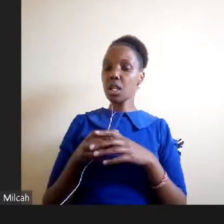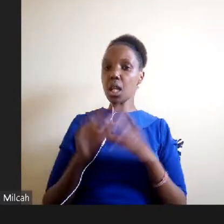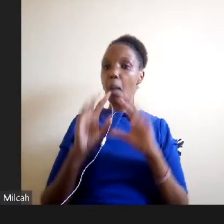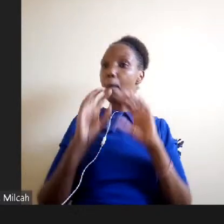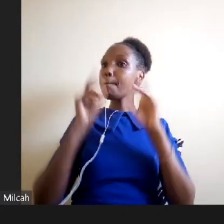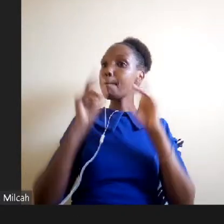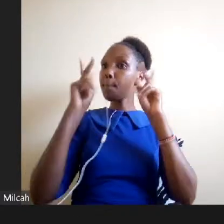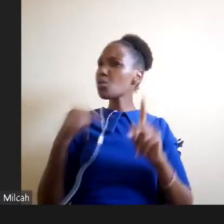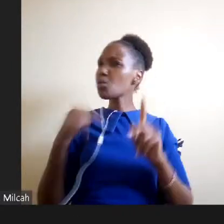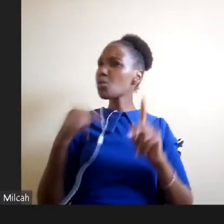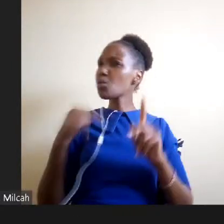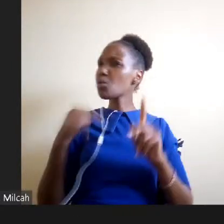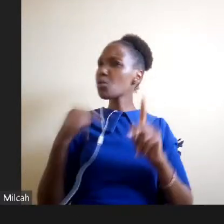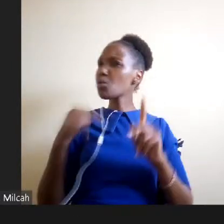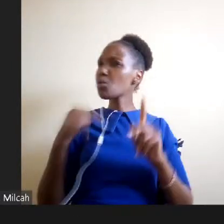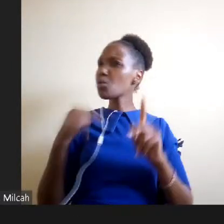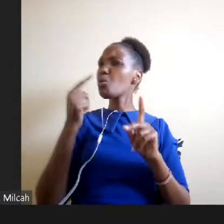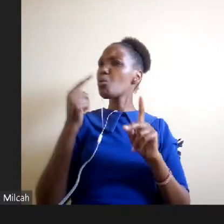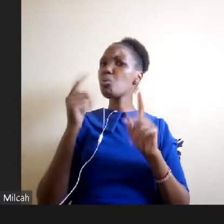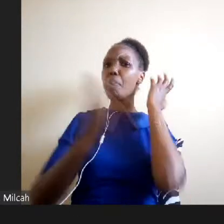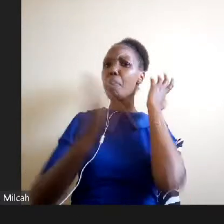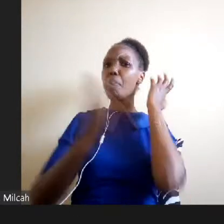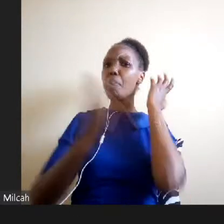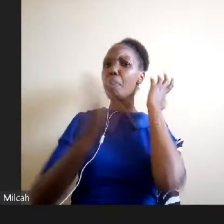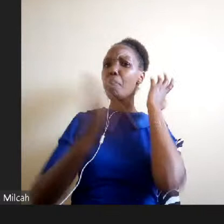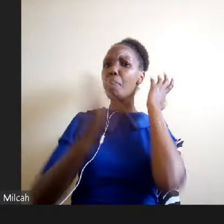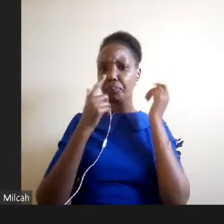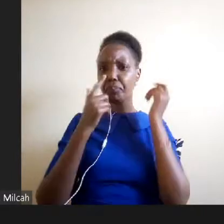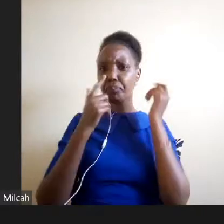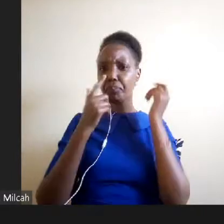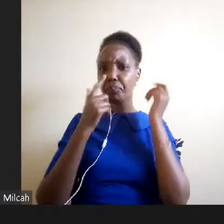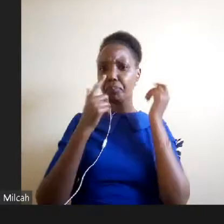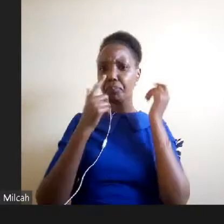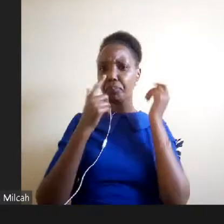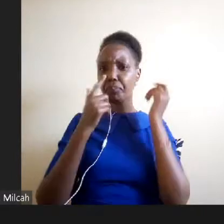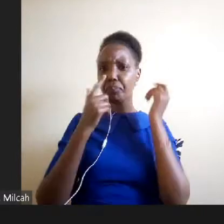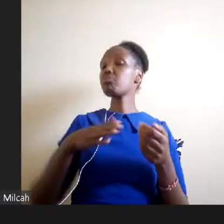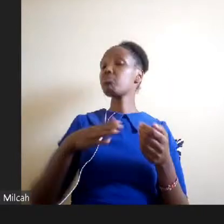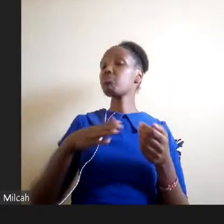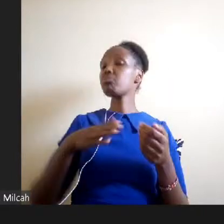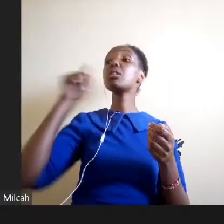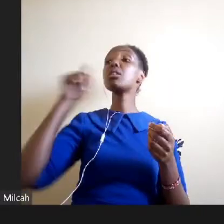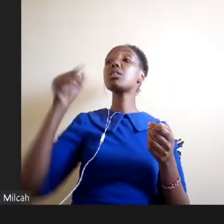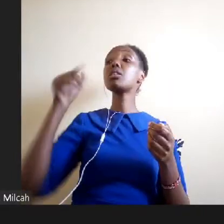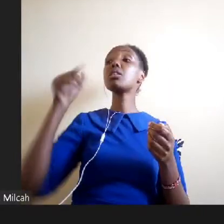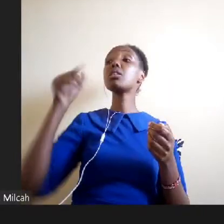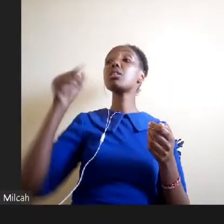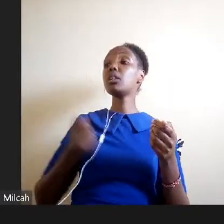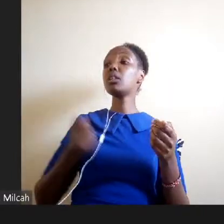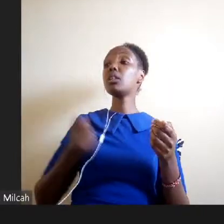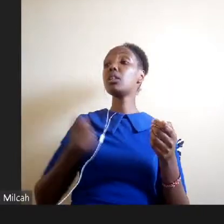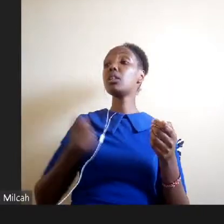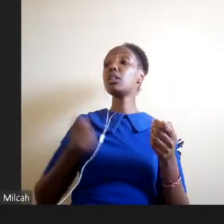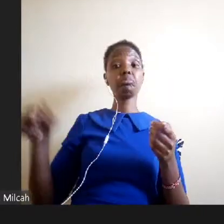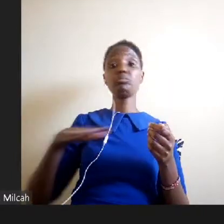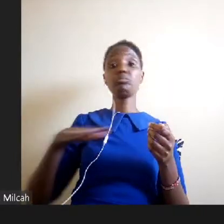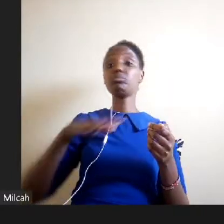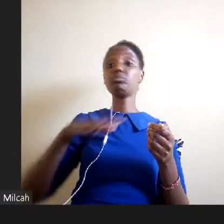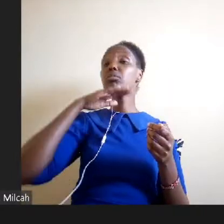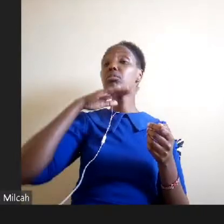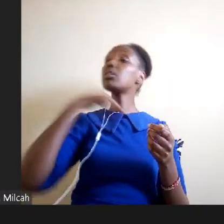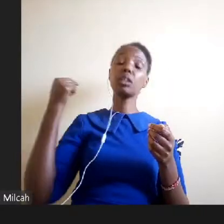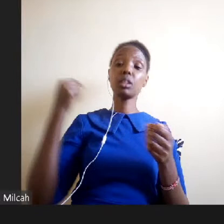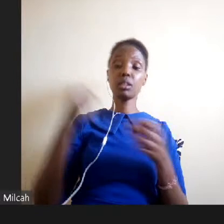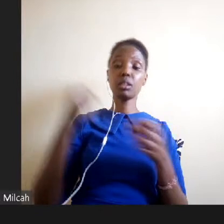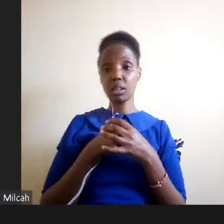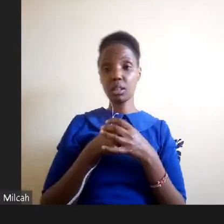things actually escalated, they were finding a dead body. We have actually even seen some of these stories here in Kenya. I remember in North, it was